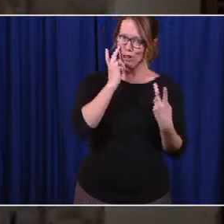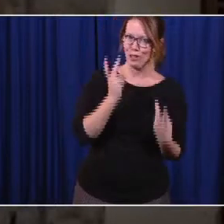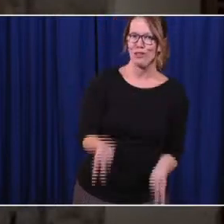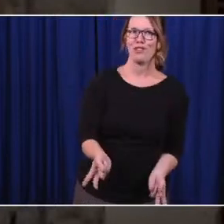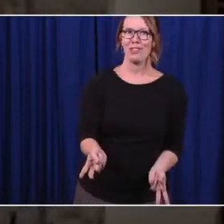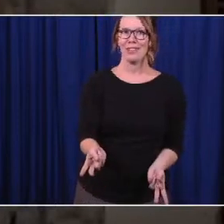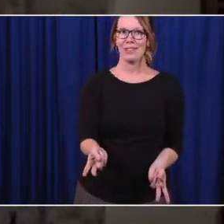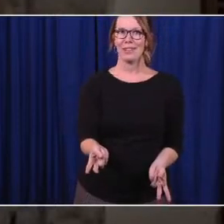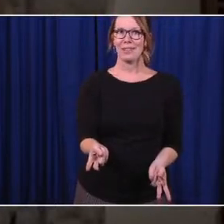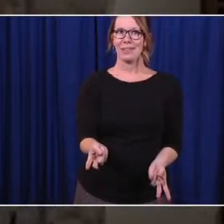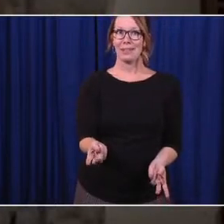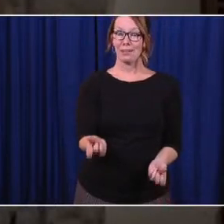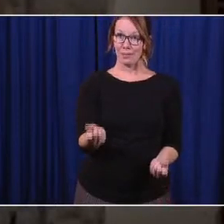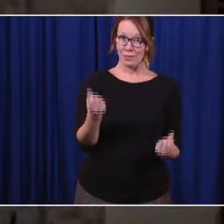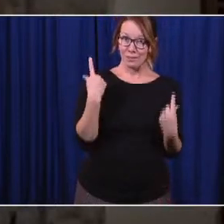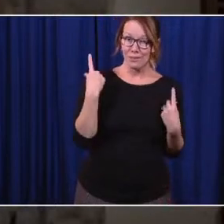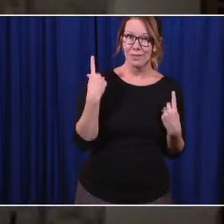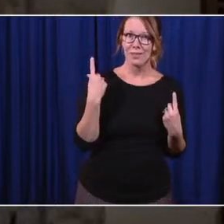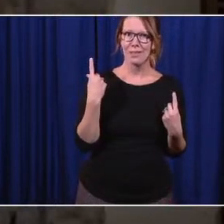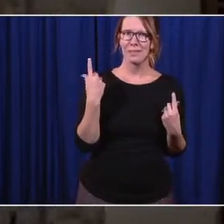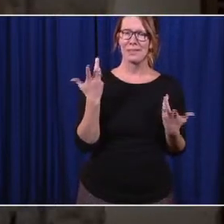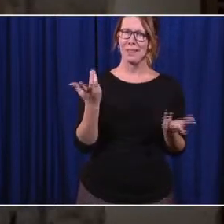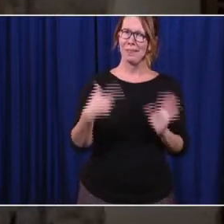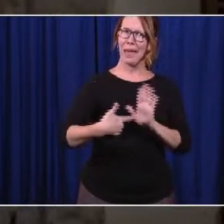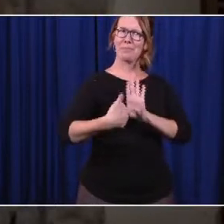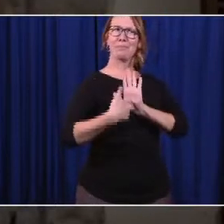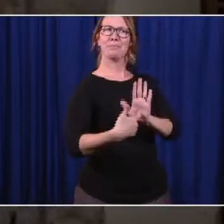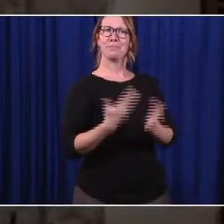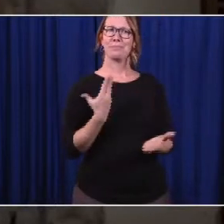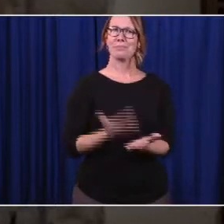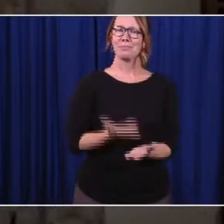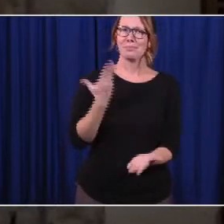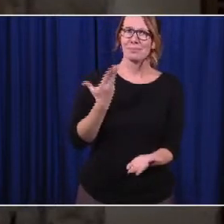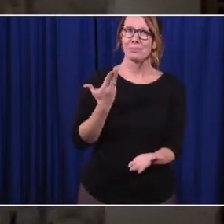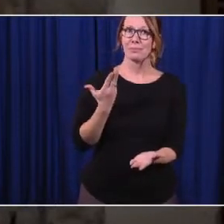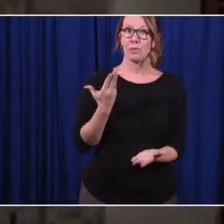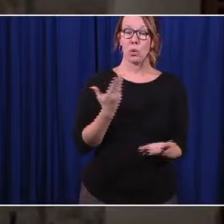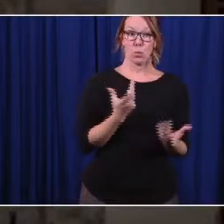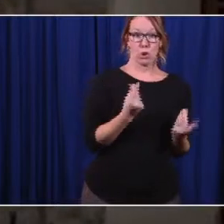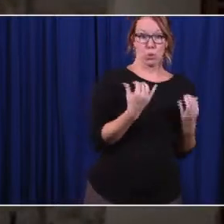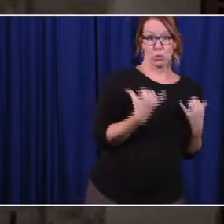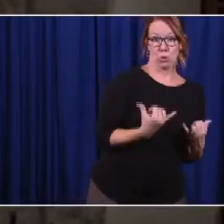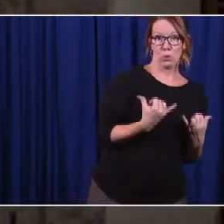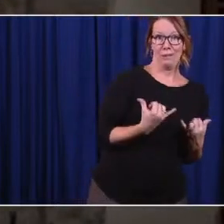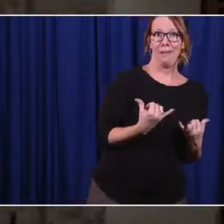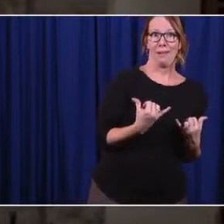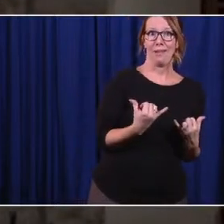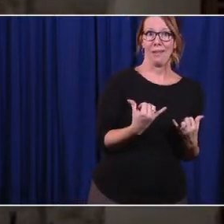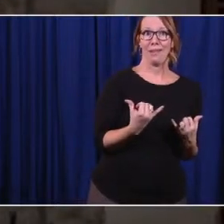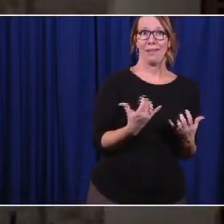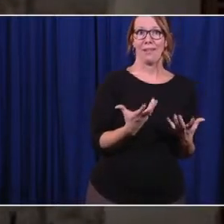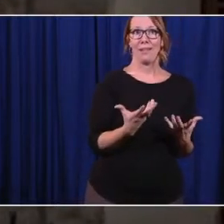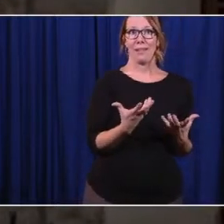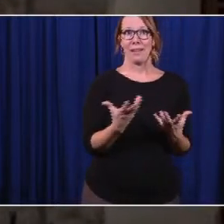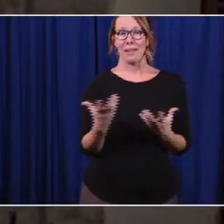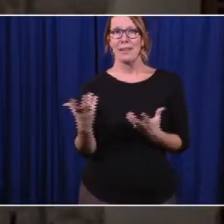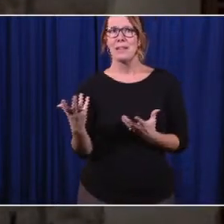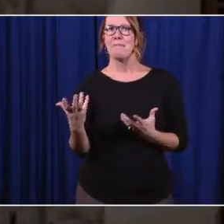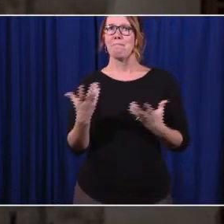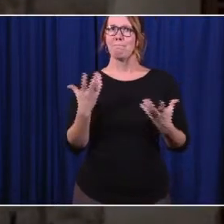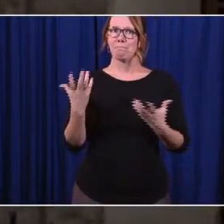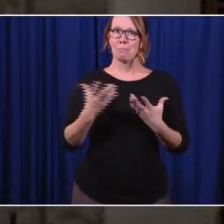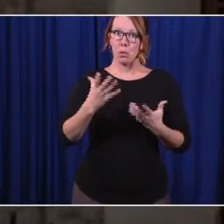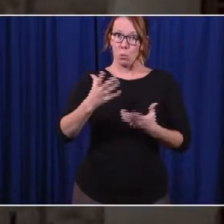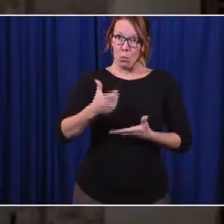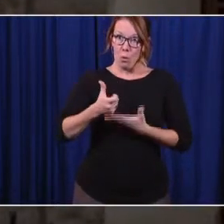and understand that they are a lagging indicator, that it's what we're doing today which will impact where people are in a couple